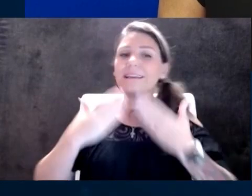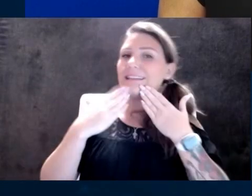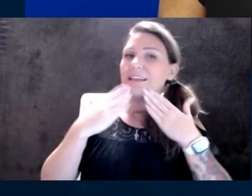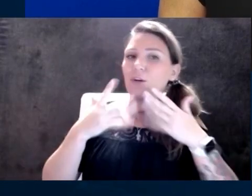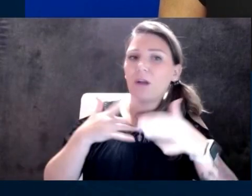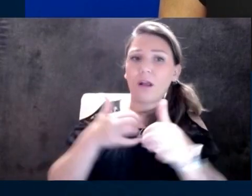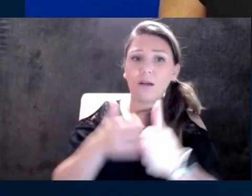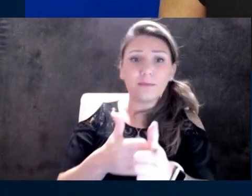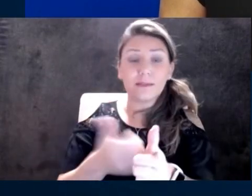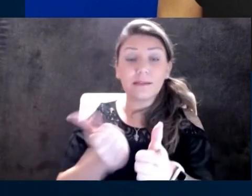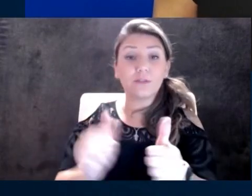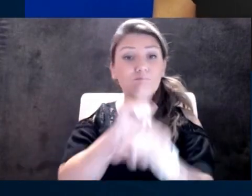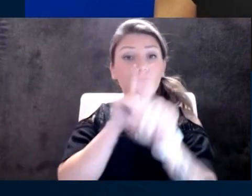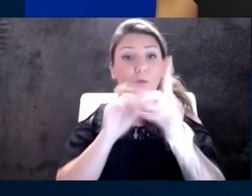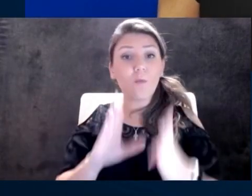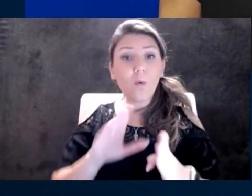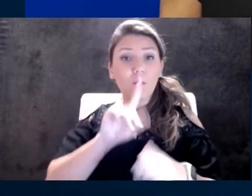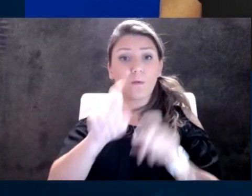reporter questions on the line today?